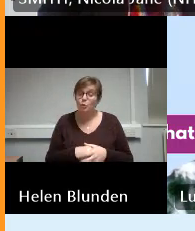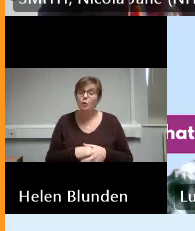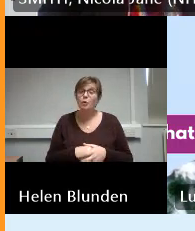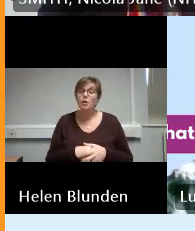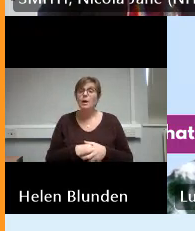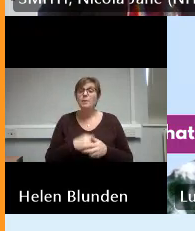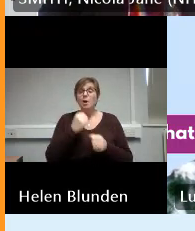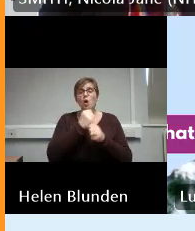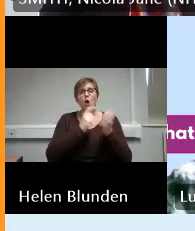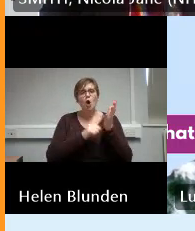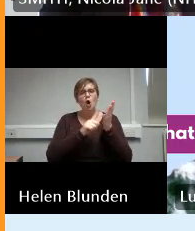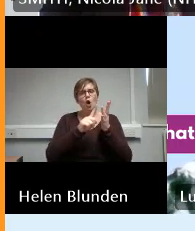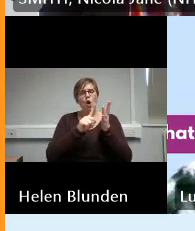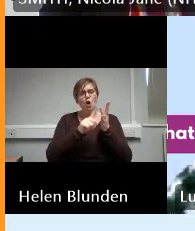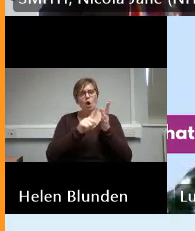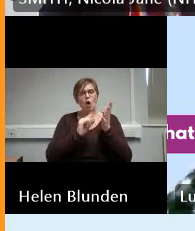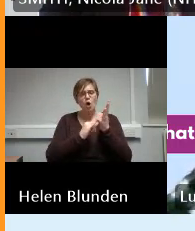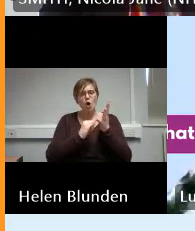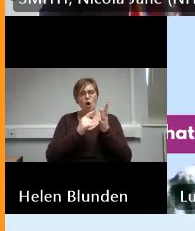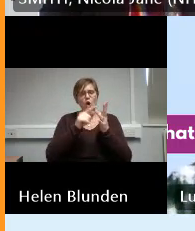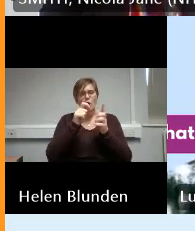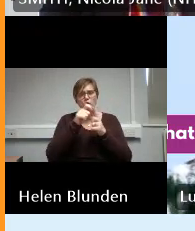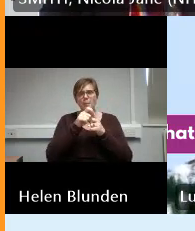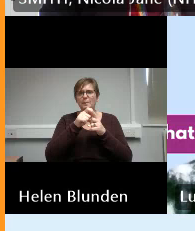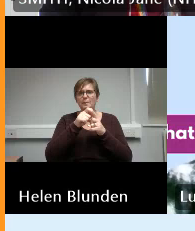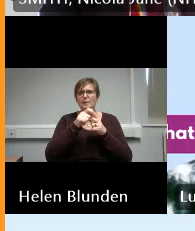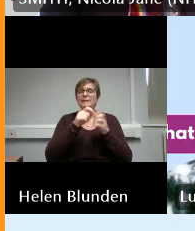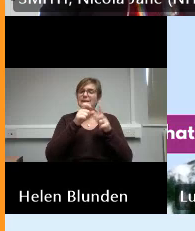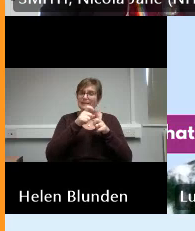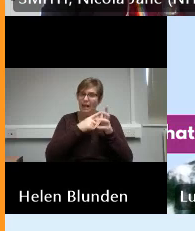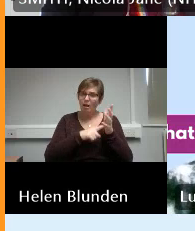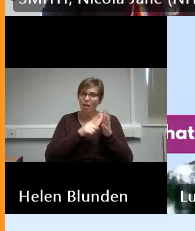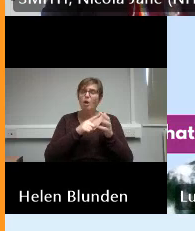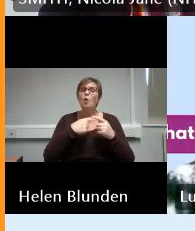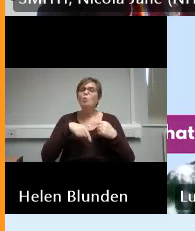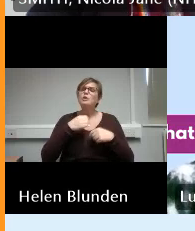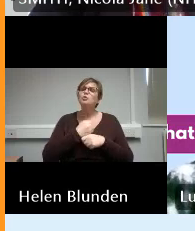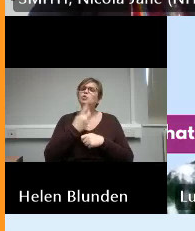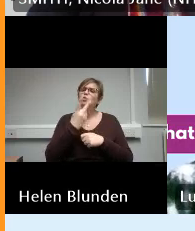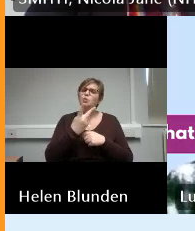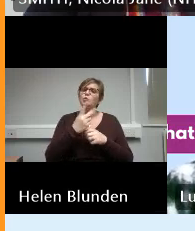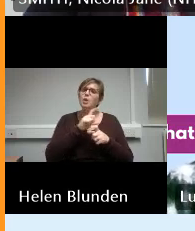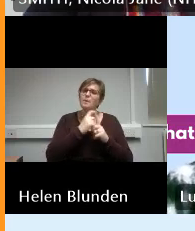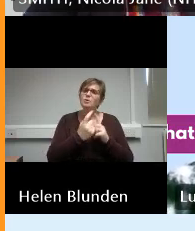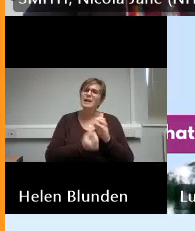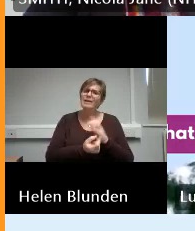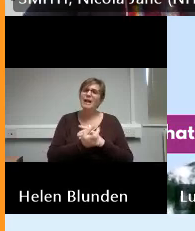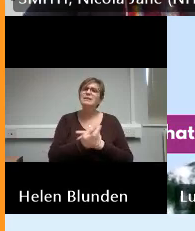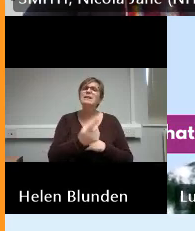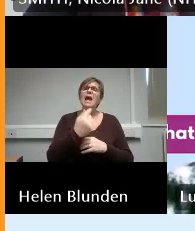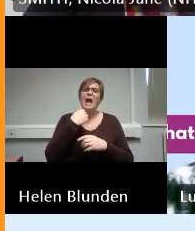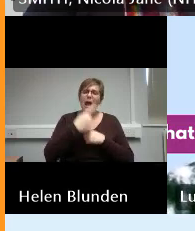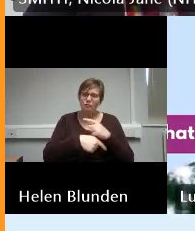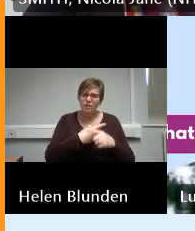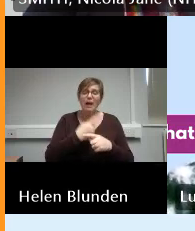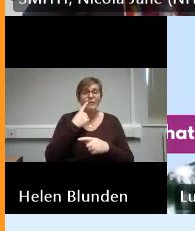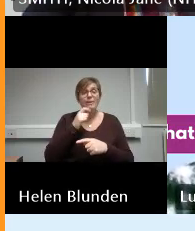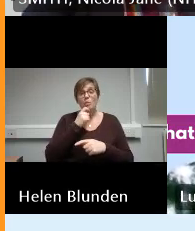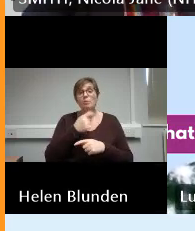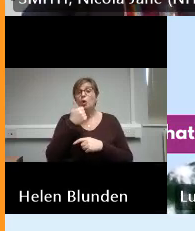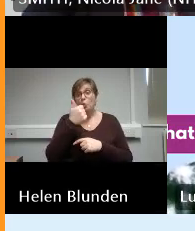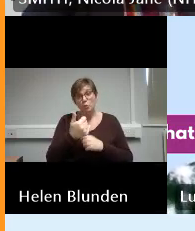in Glossopdale, we do 2 community events a year. And I'm just thinking that this might be a very good event for our